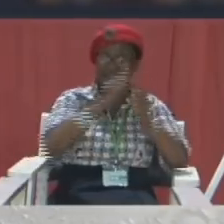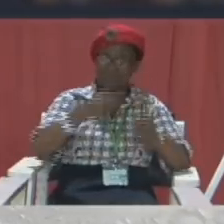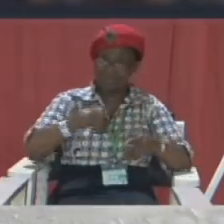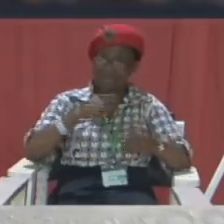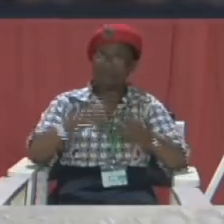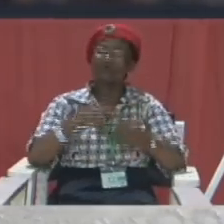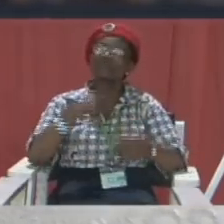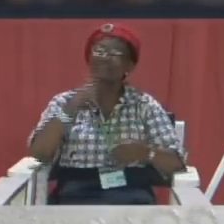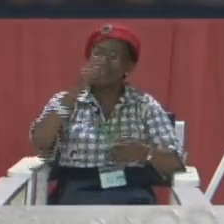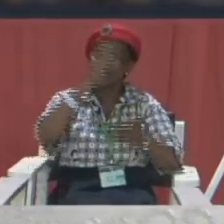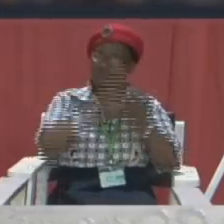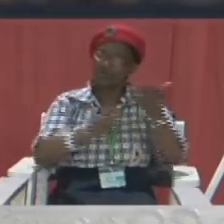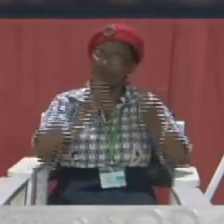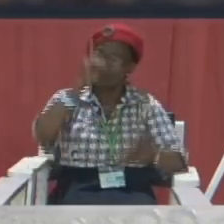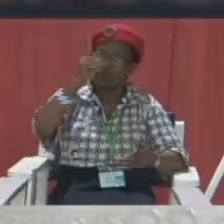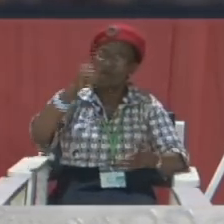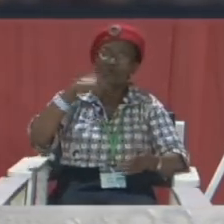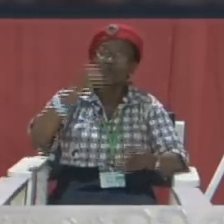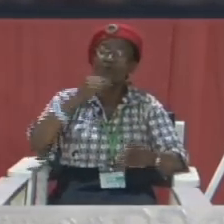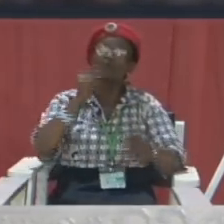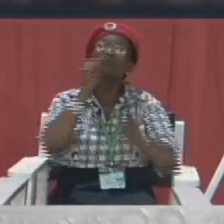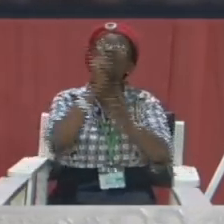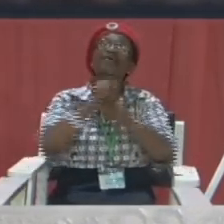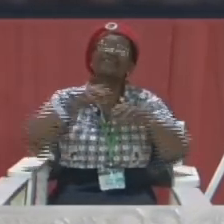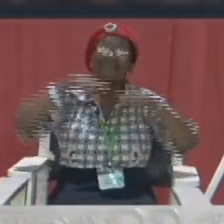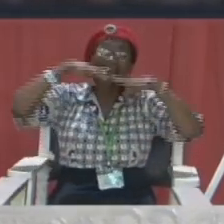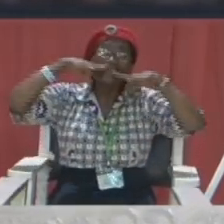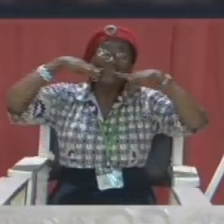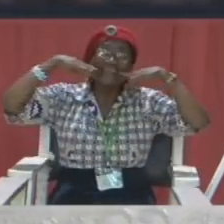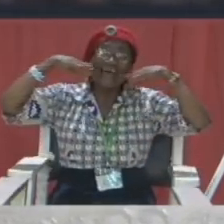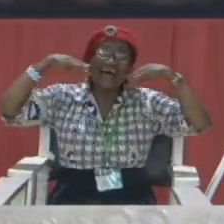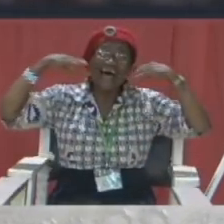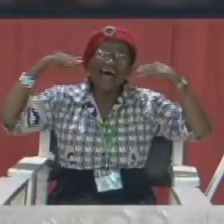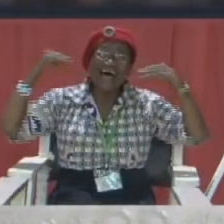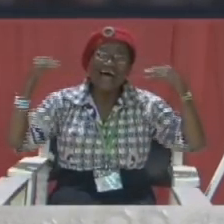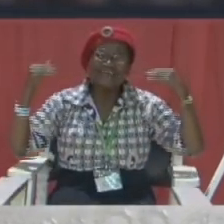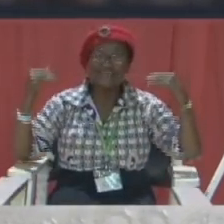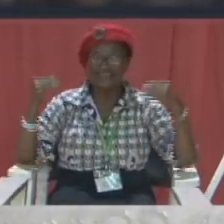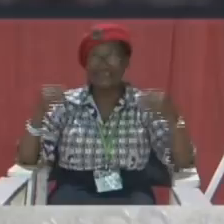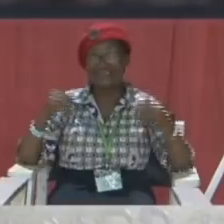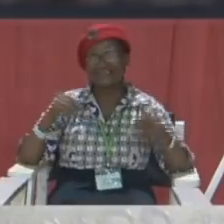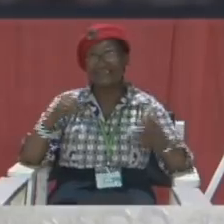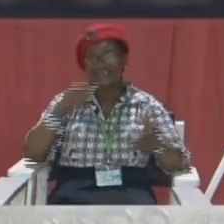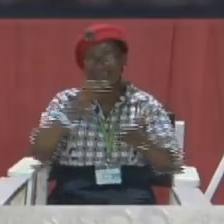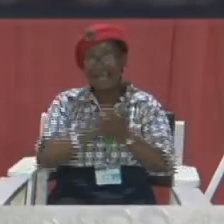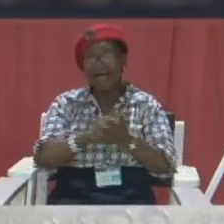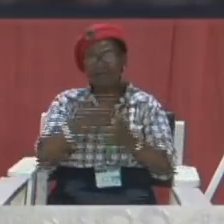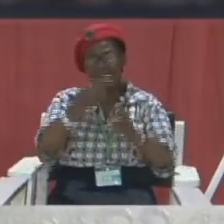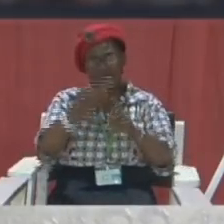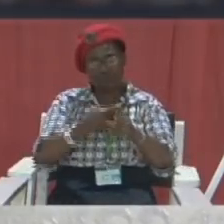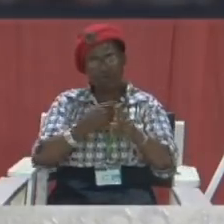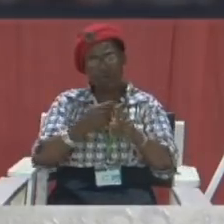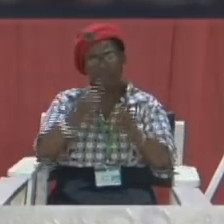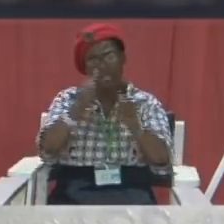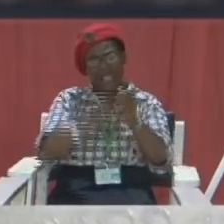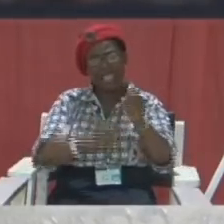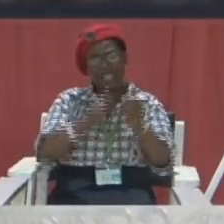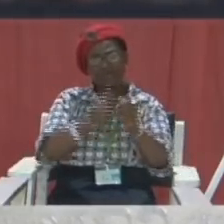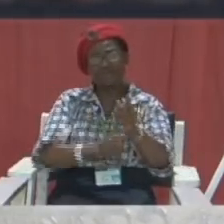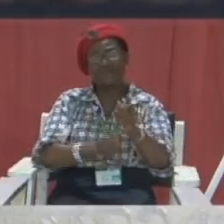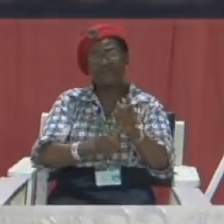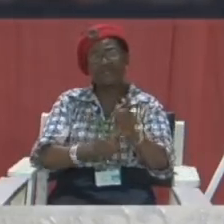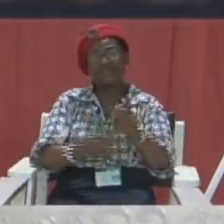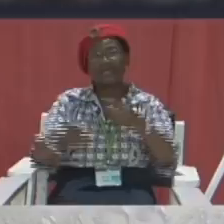sophomore. Who just laughed. That for every day of sorrow you had